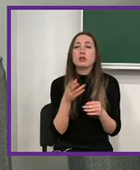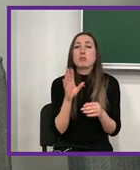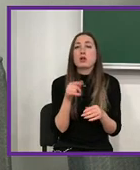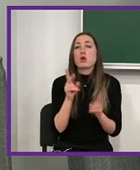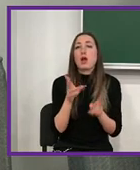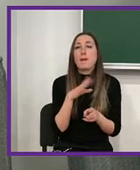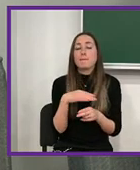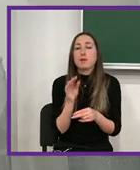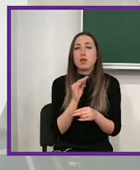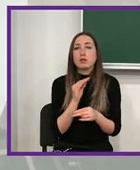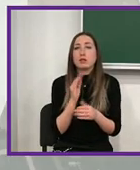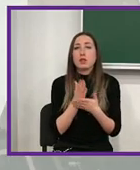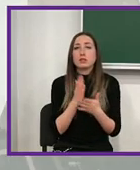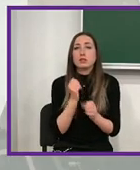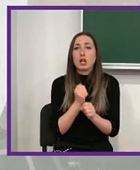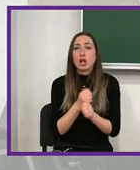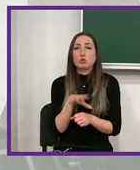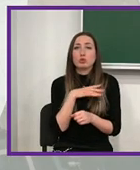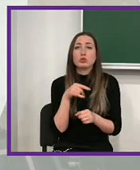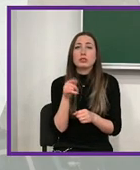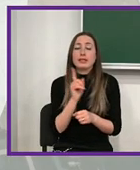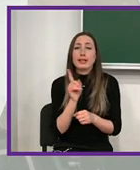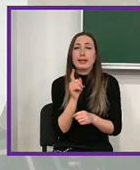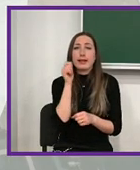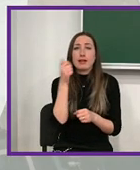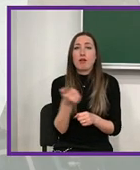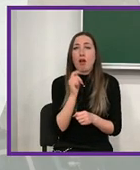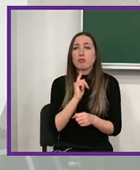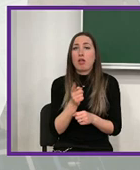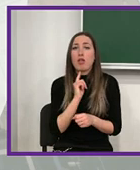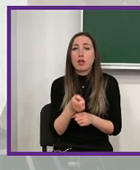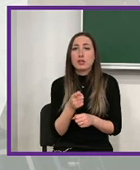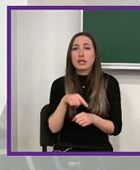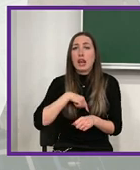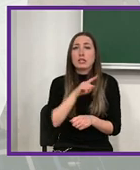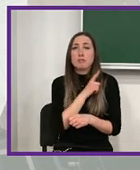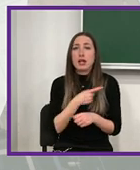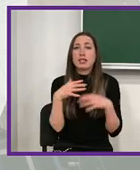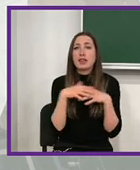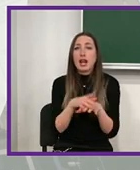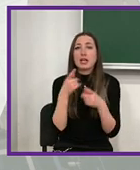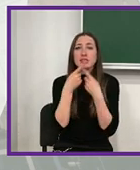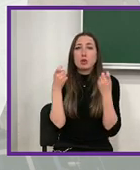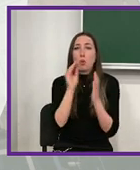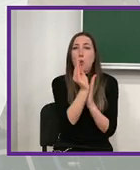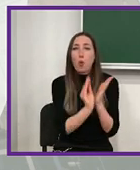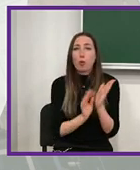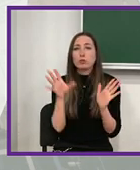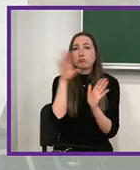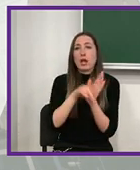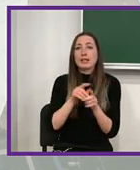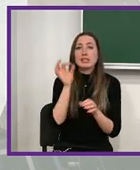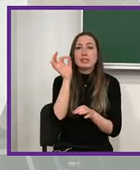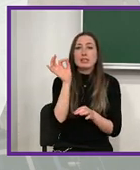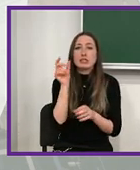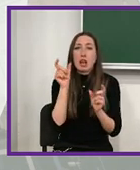rights disclosures in our sustainability report and integrated report. We also report on the modern, or